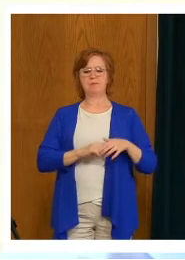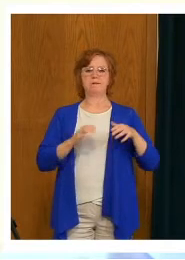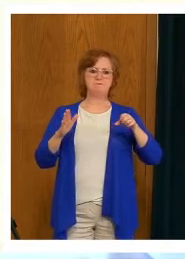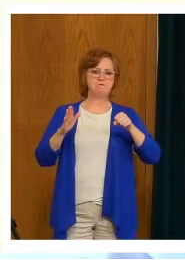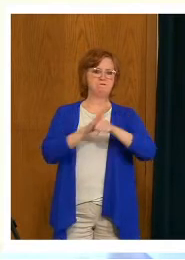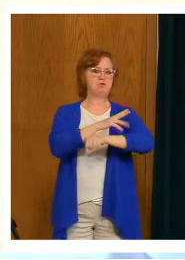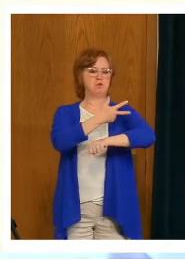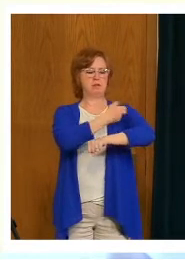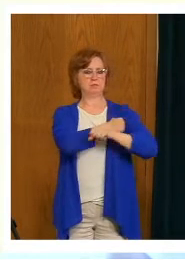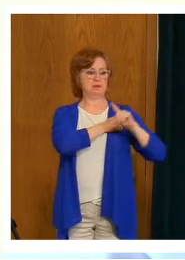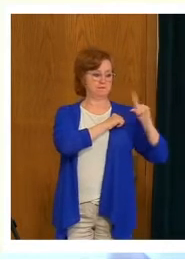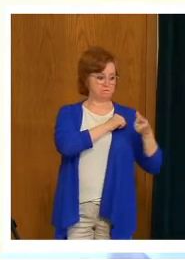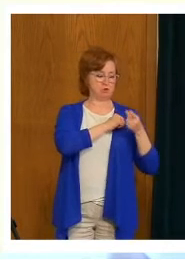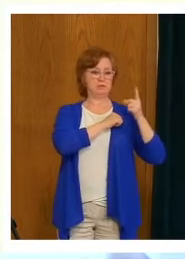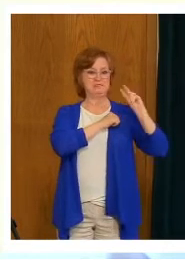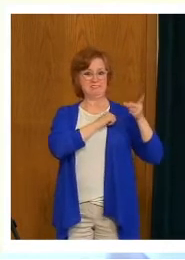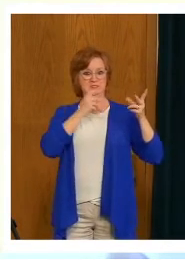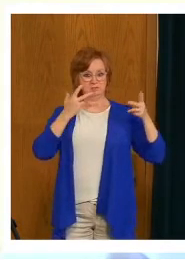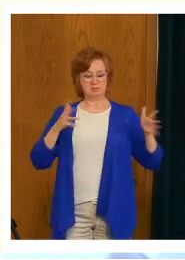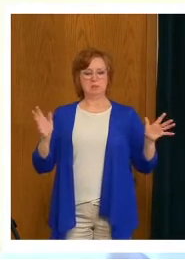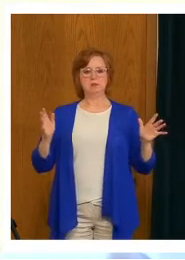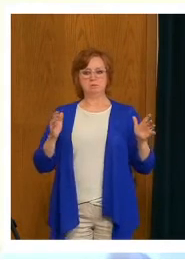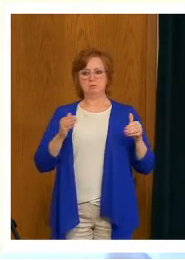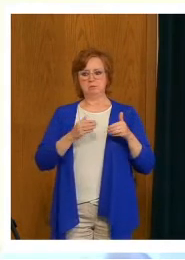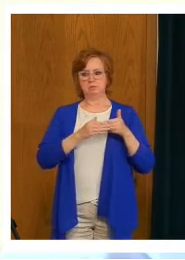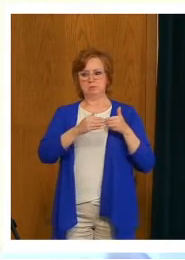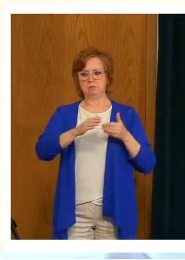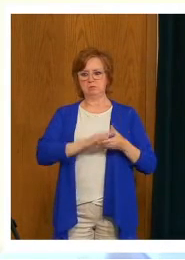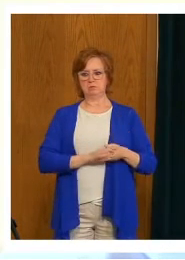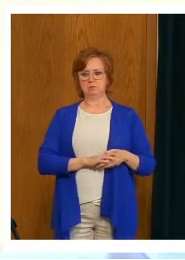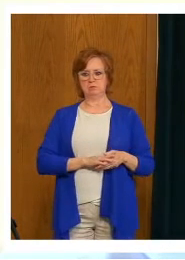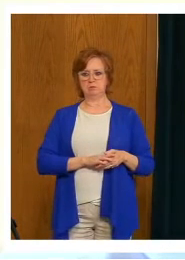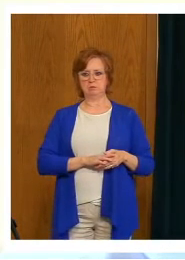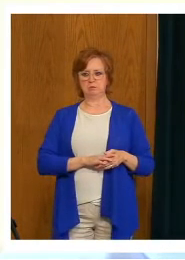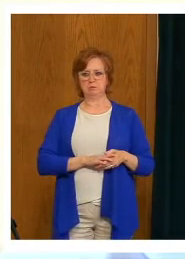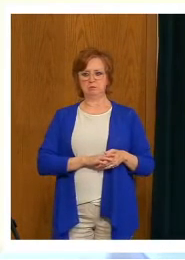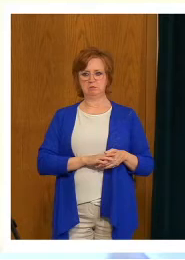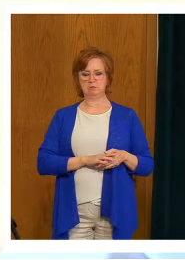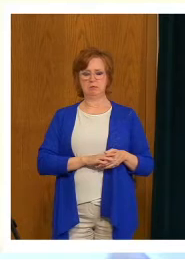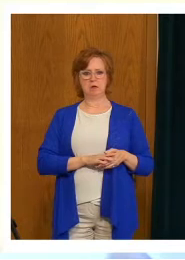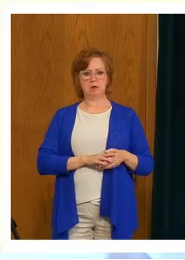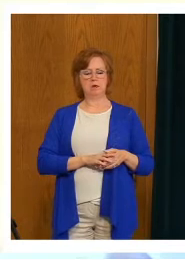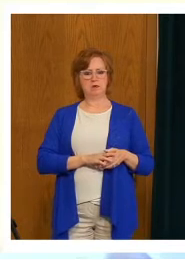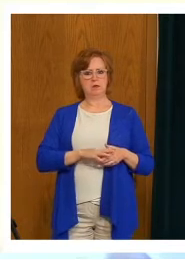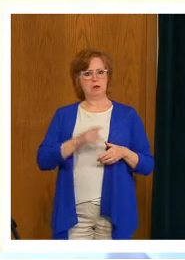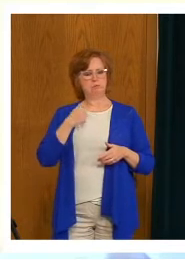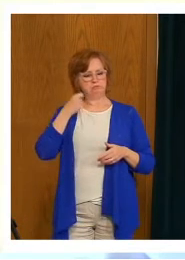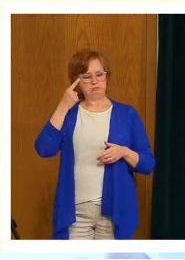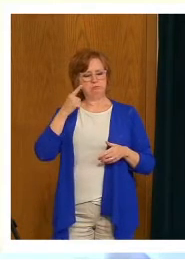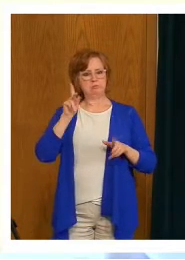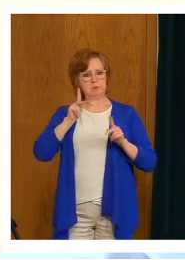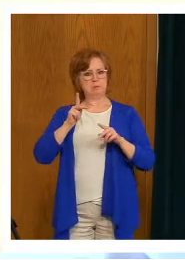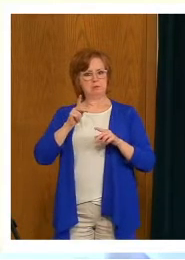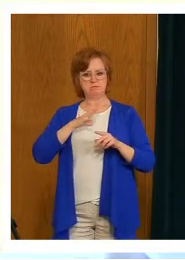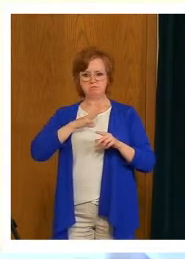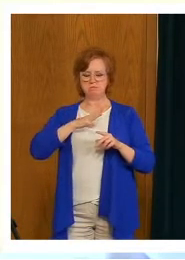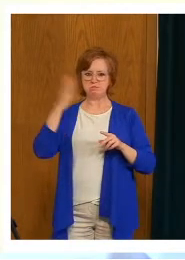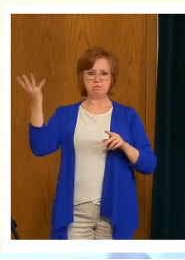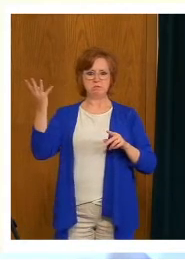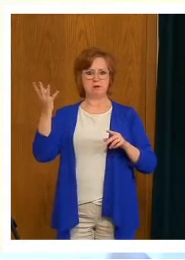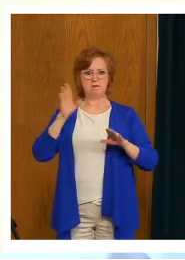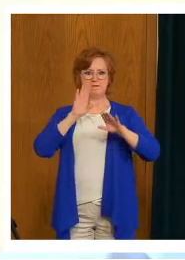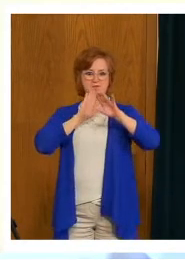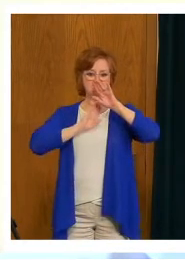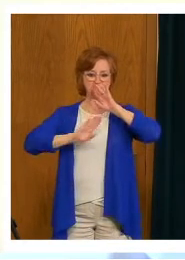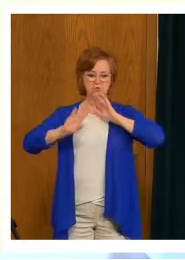all have faced, and which, as the Premier said, people have expressed their frustration. But expressing